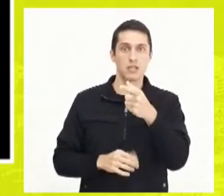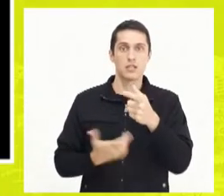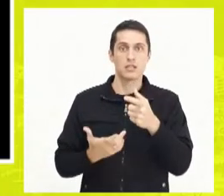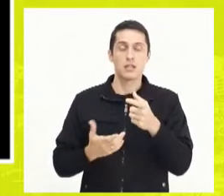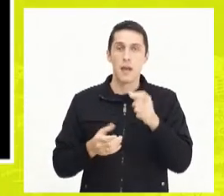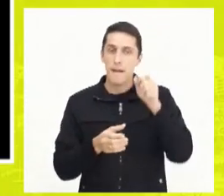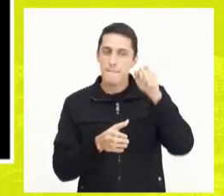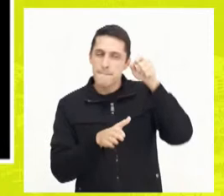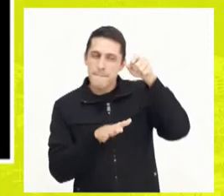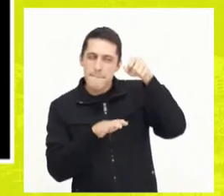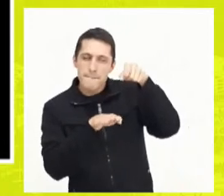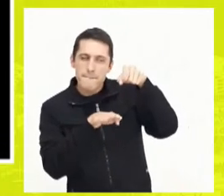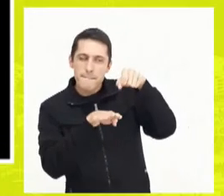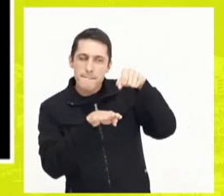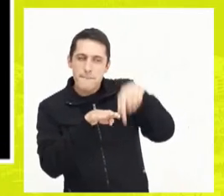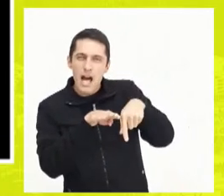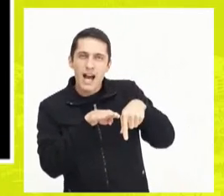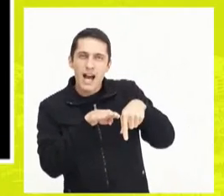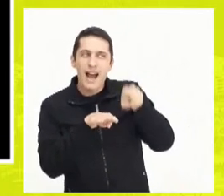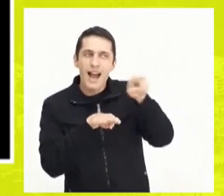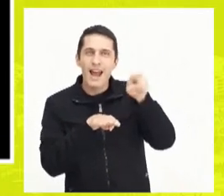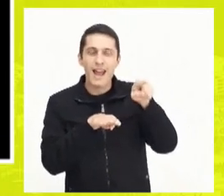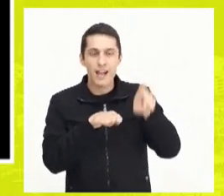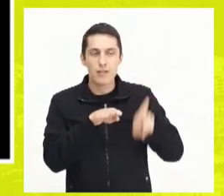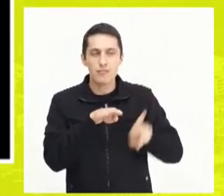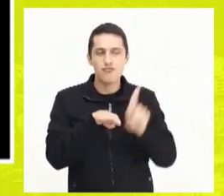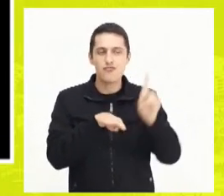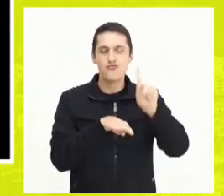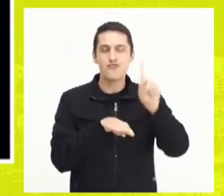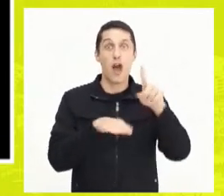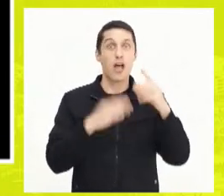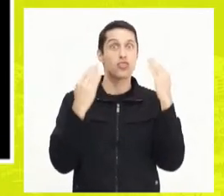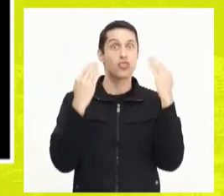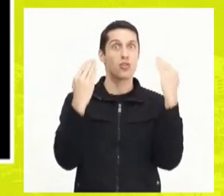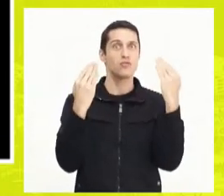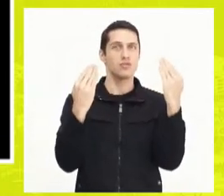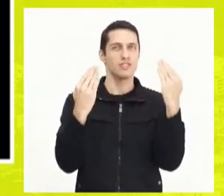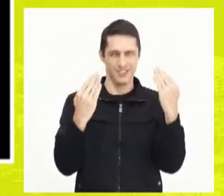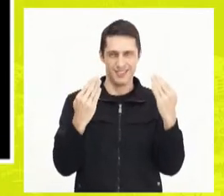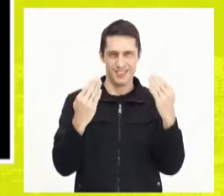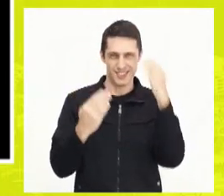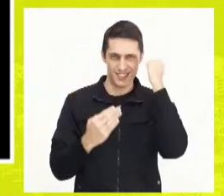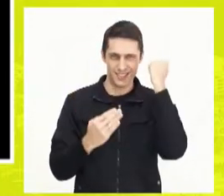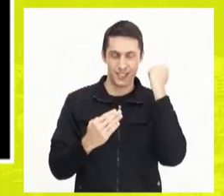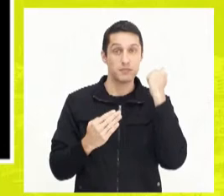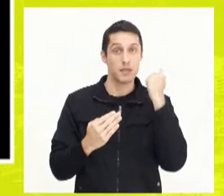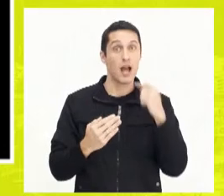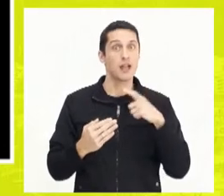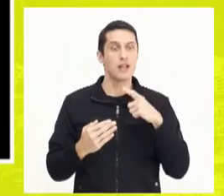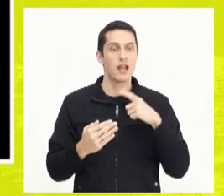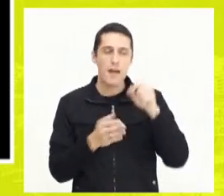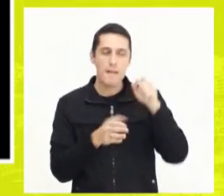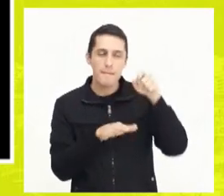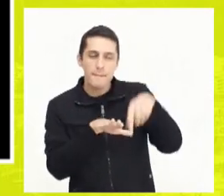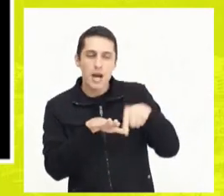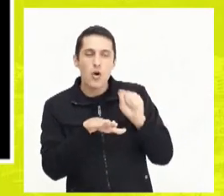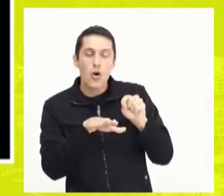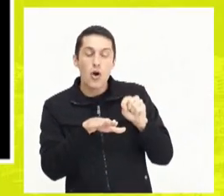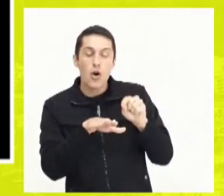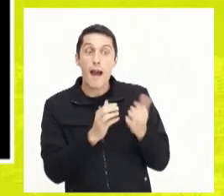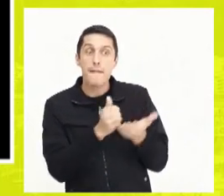or people that really have the bad intention of really creating that type of misinformation especially